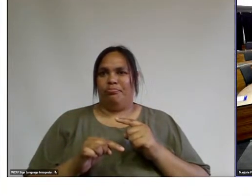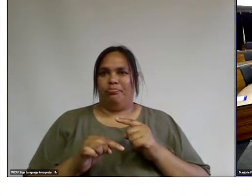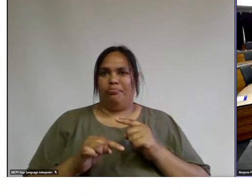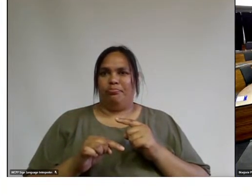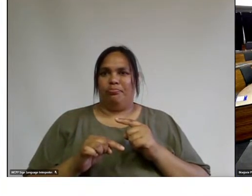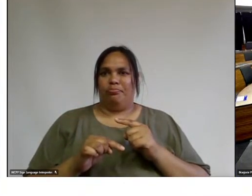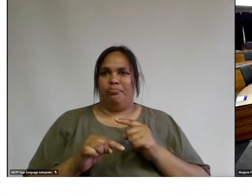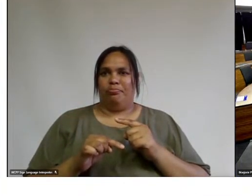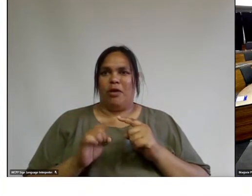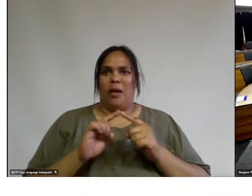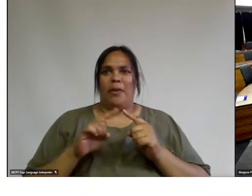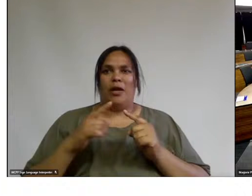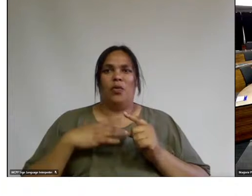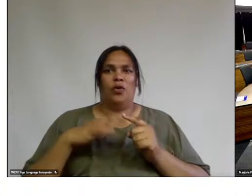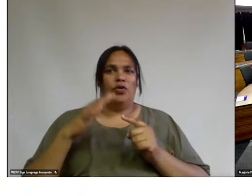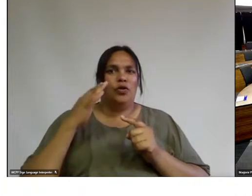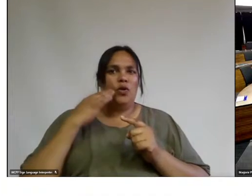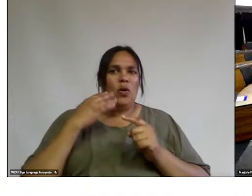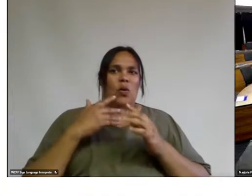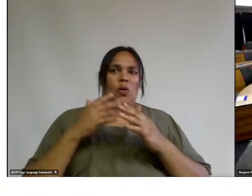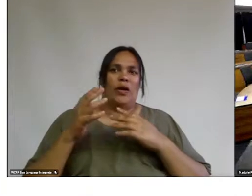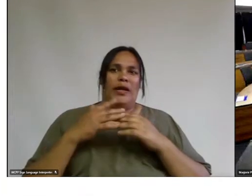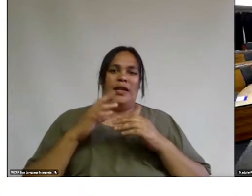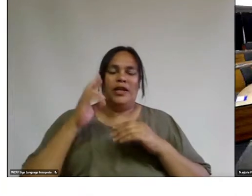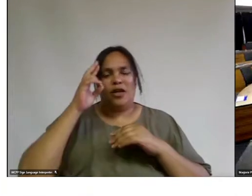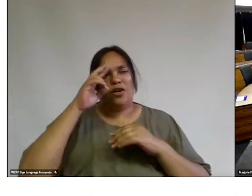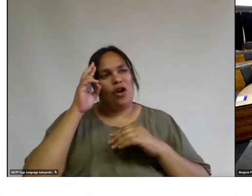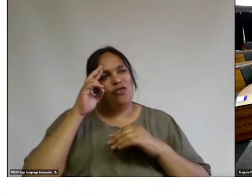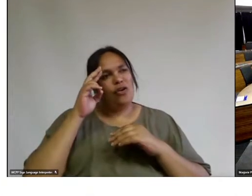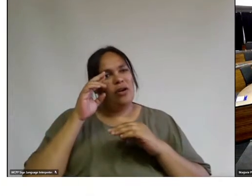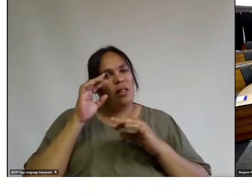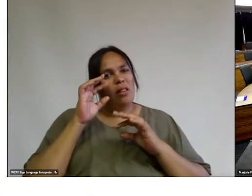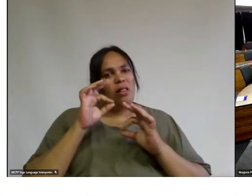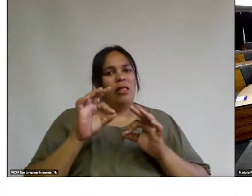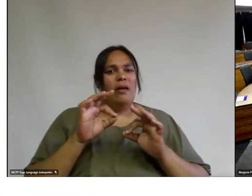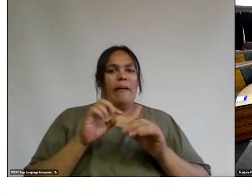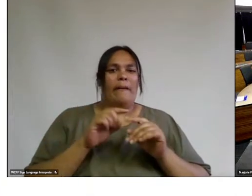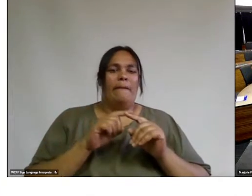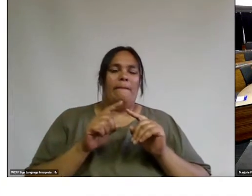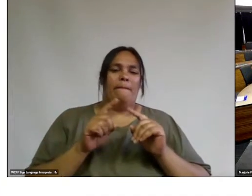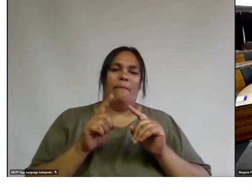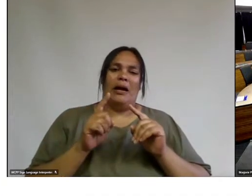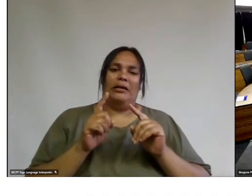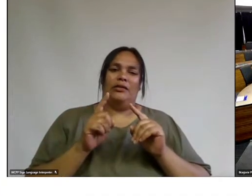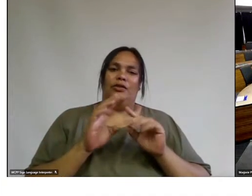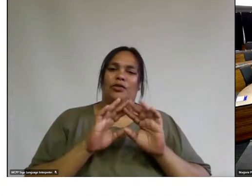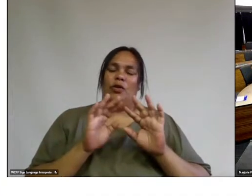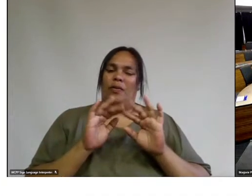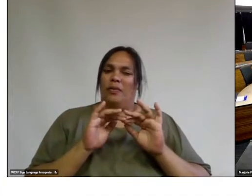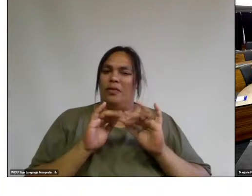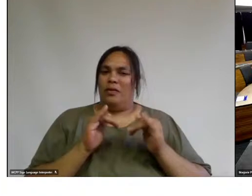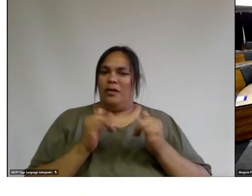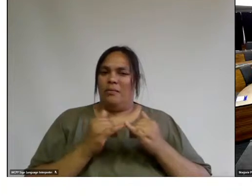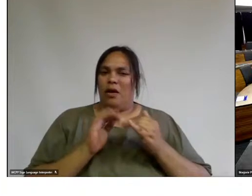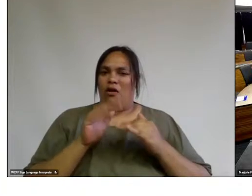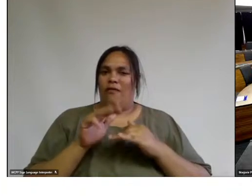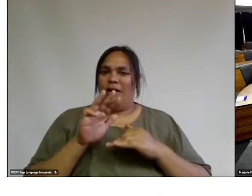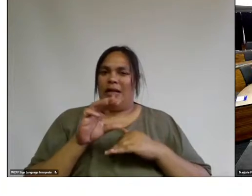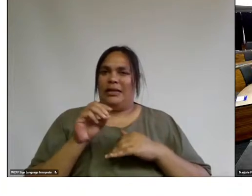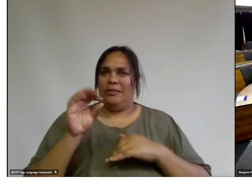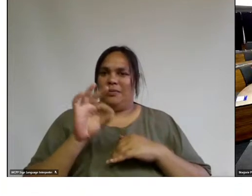is there any rationale, and I'm not saying that the company that got, I think, just over